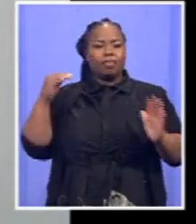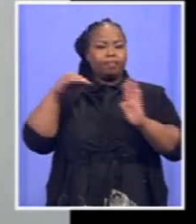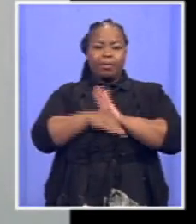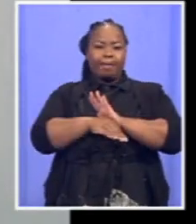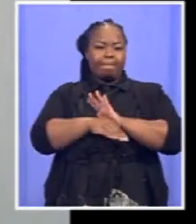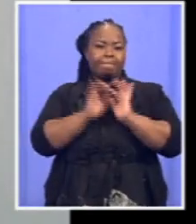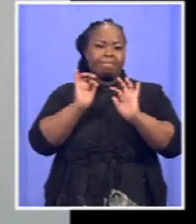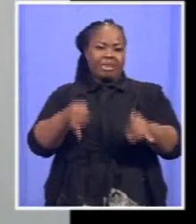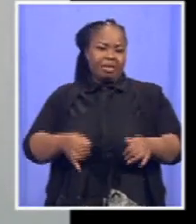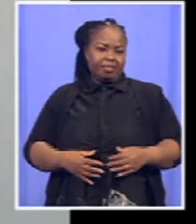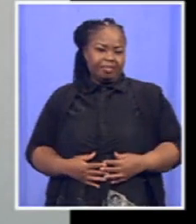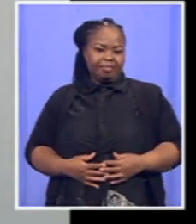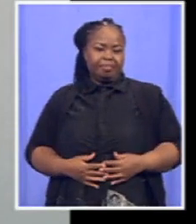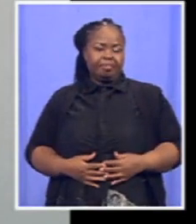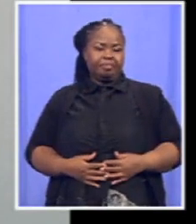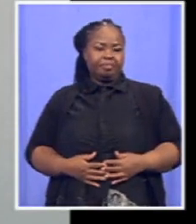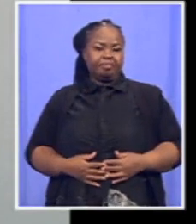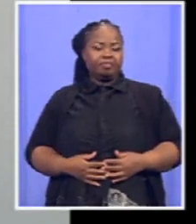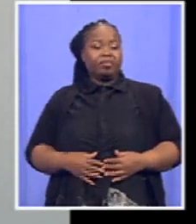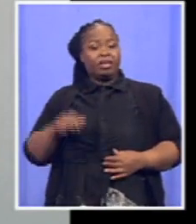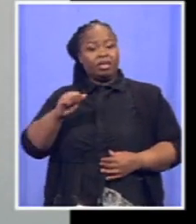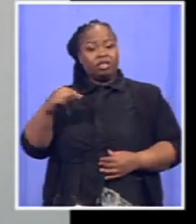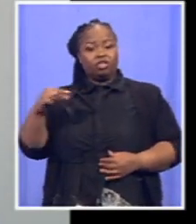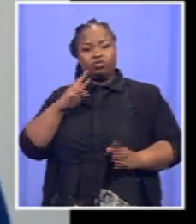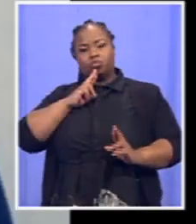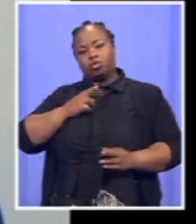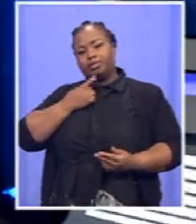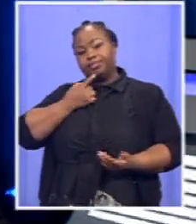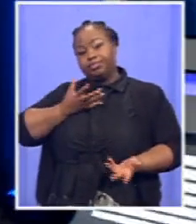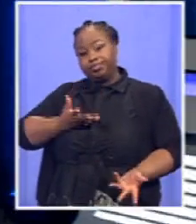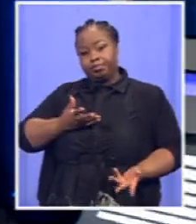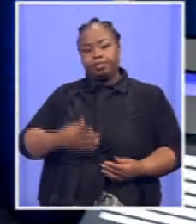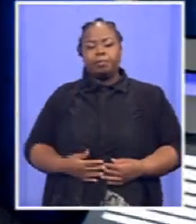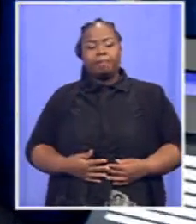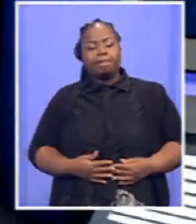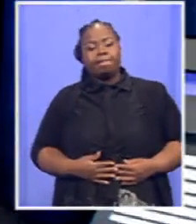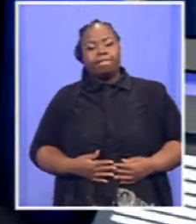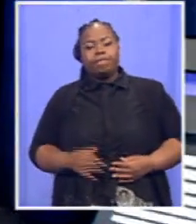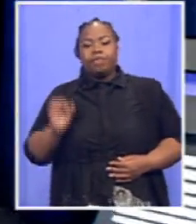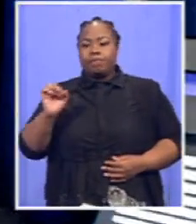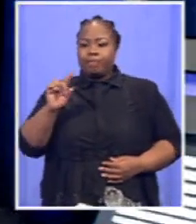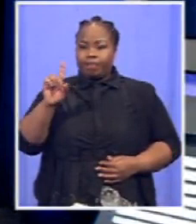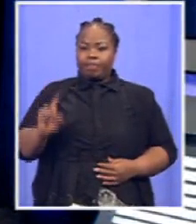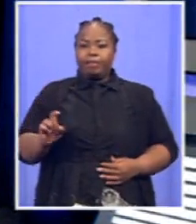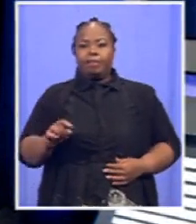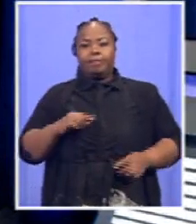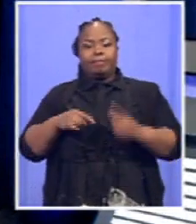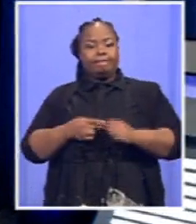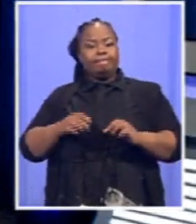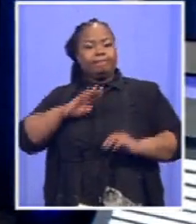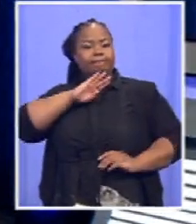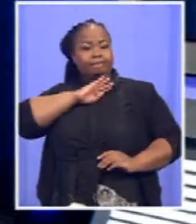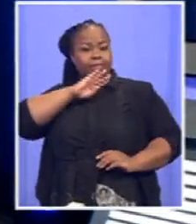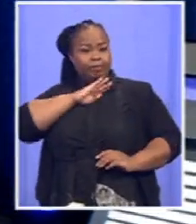conditions are not in good health, according to the AG. Talking about now your question about the Department